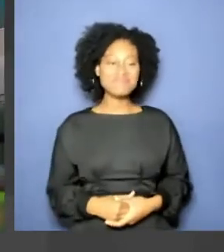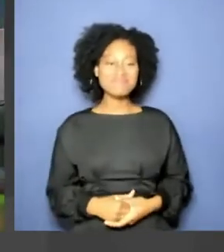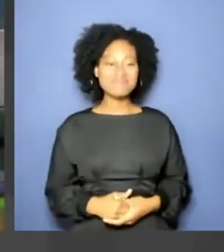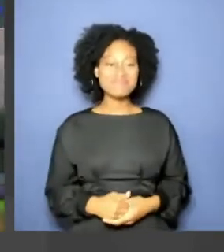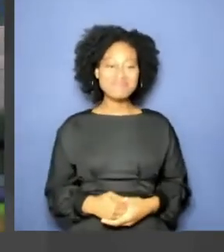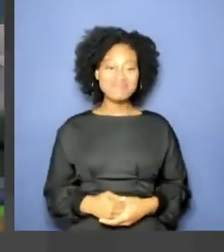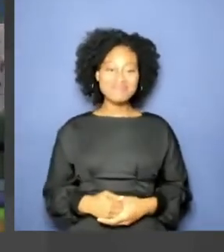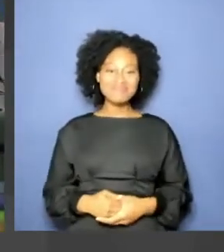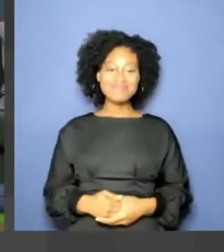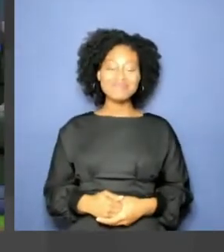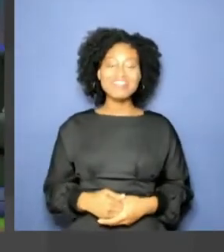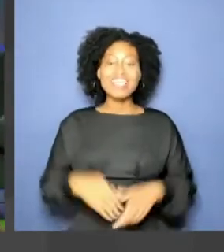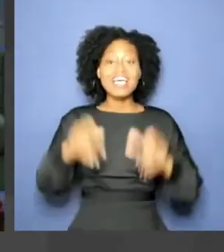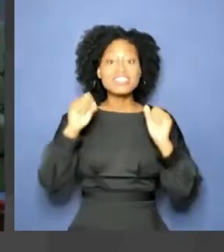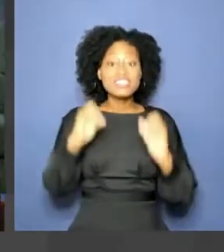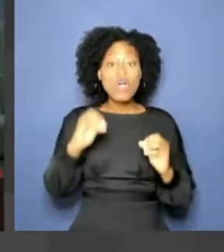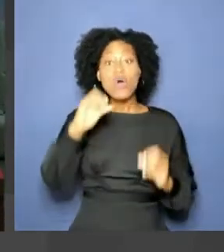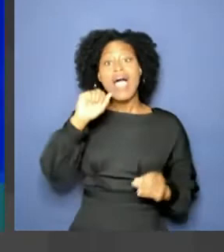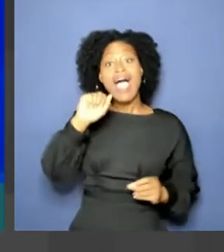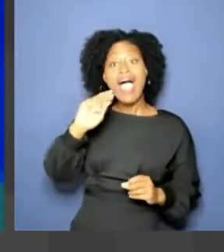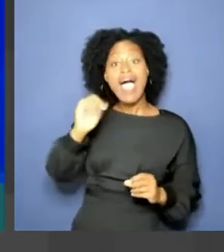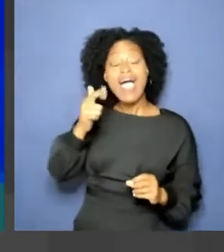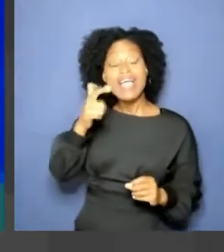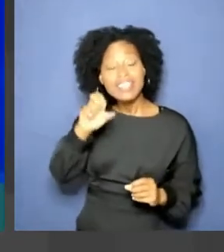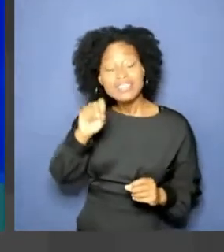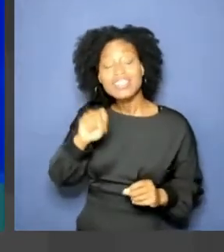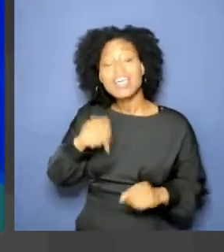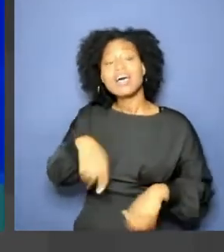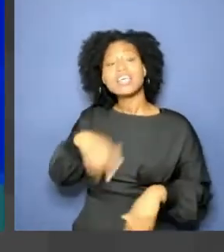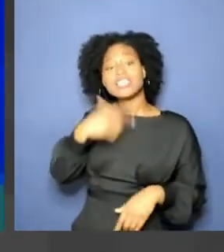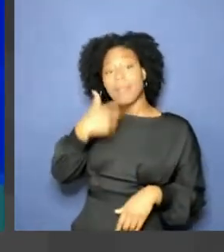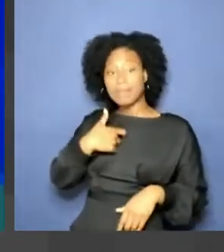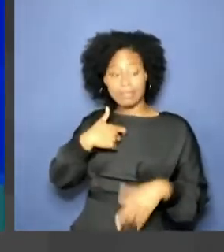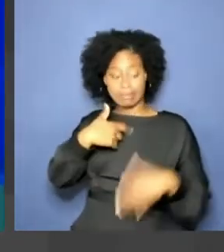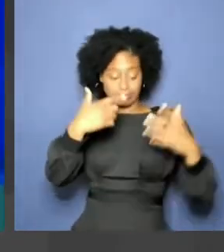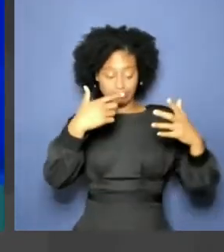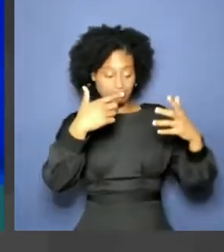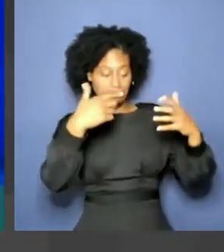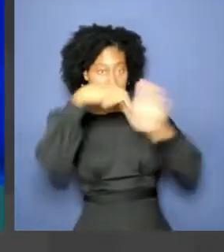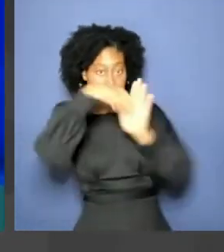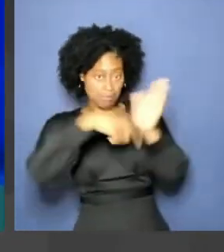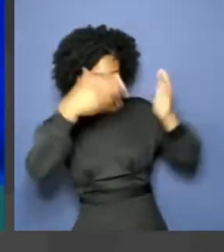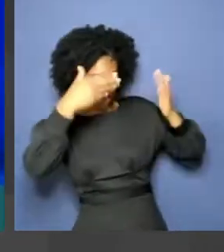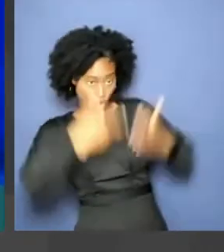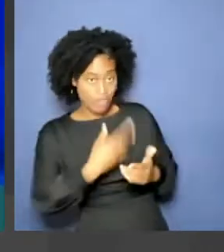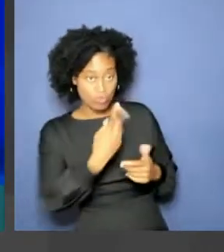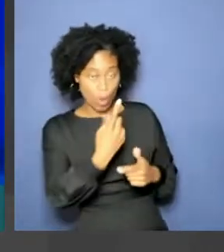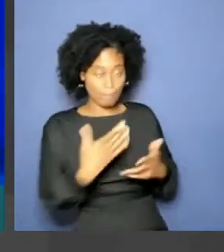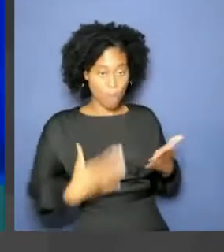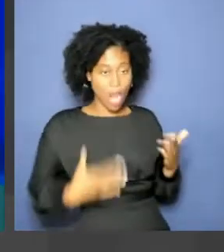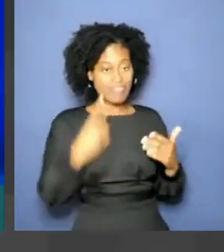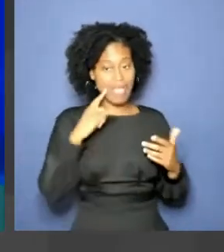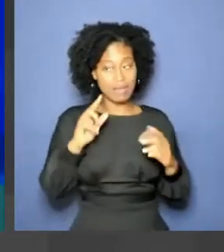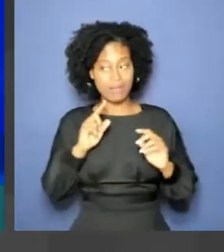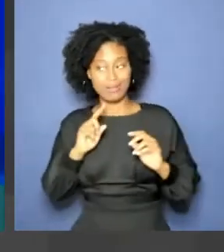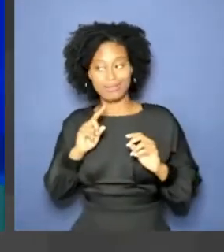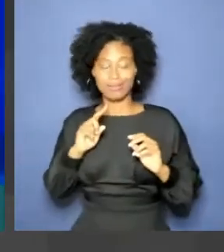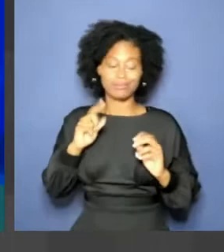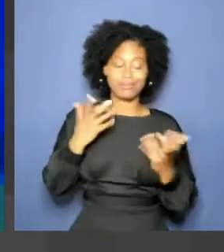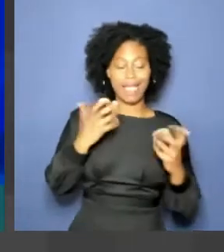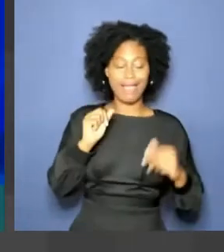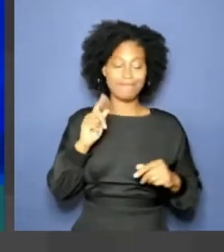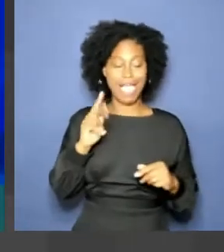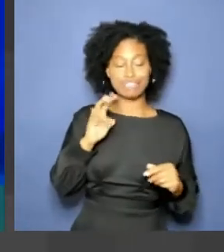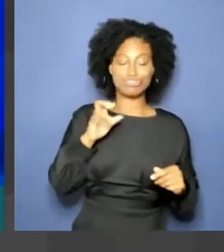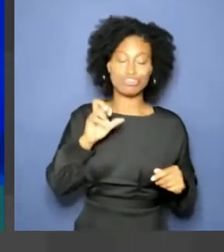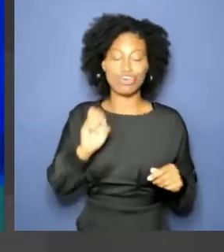So Agnes, the deep dark is one part, this sort of very adventurous side of the wild update, which the name